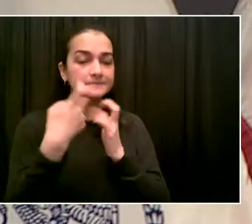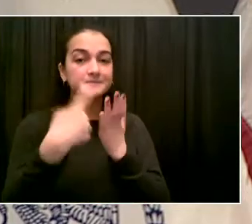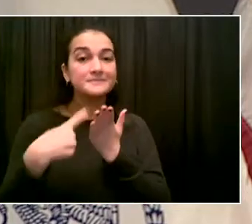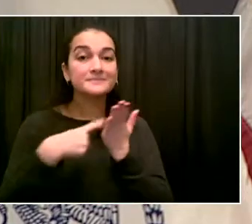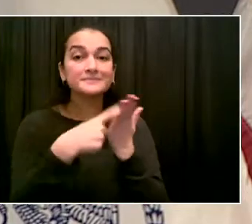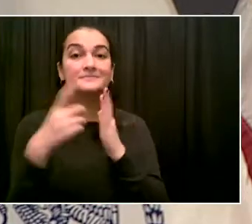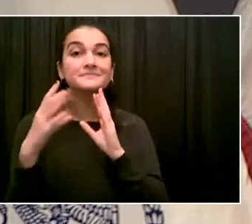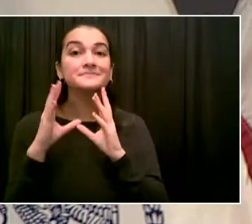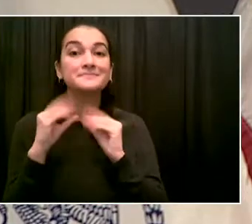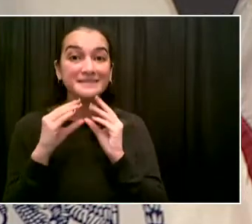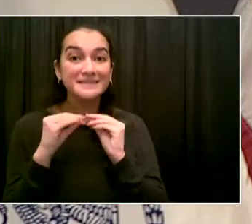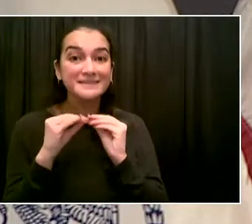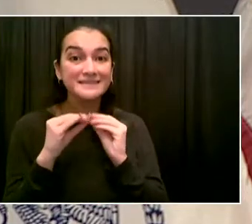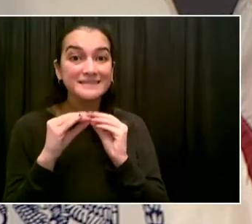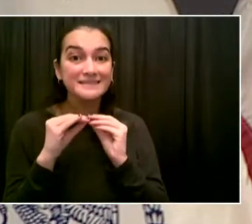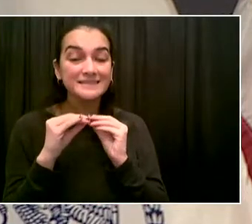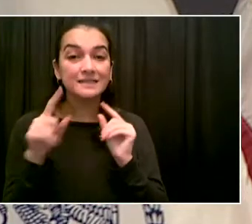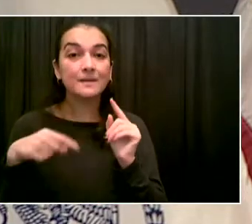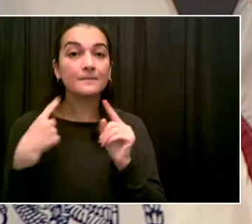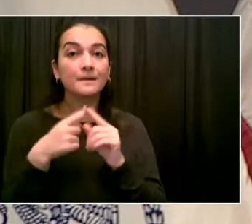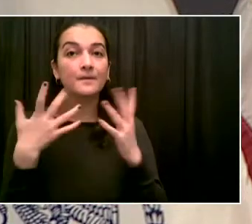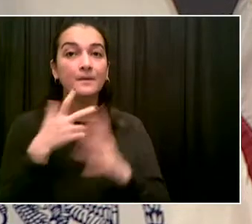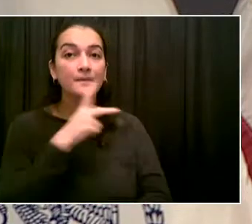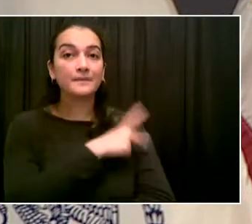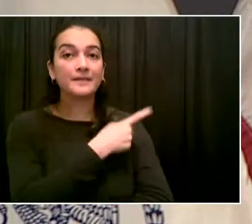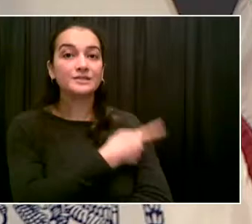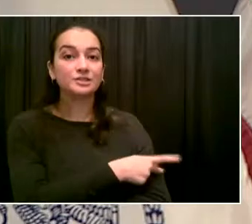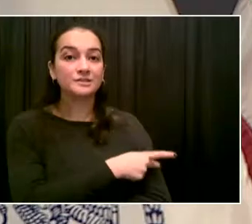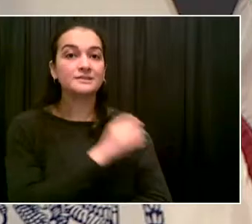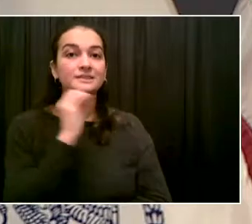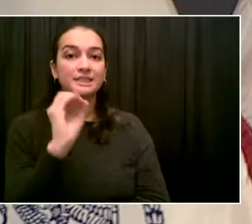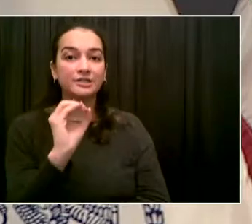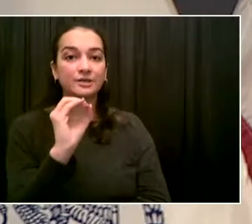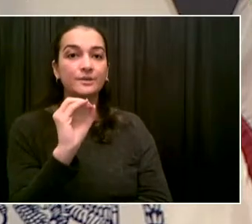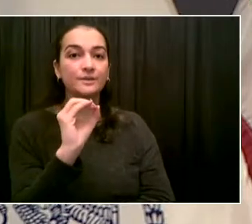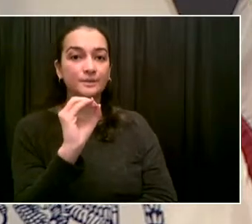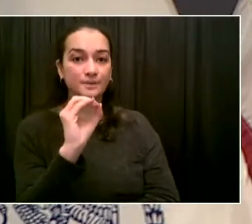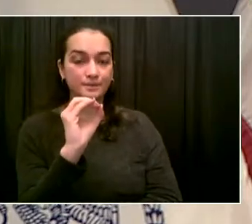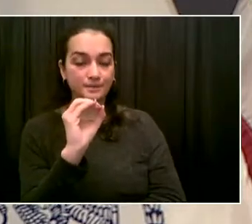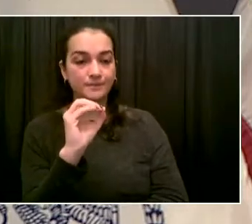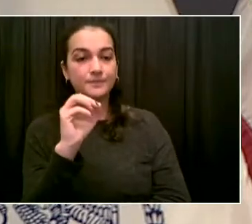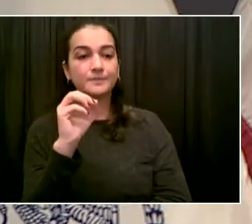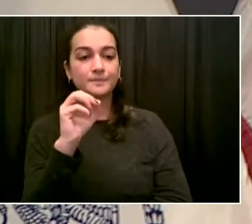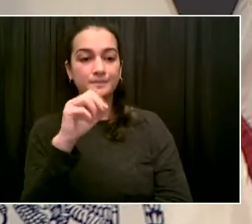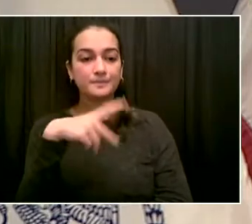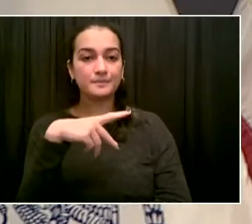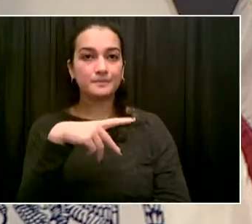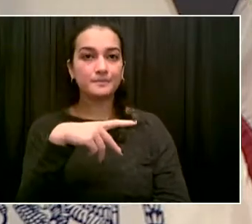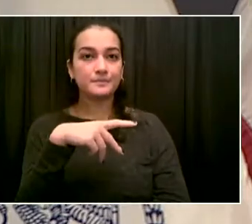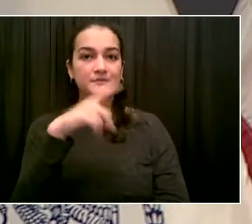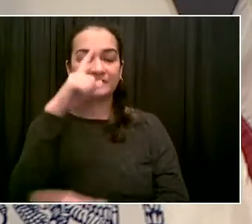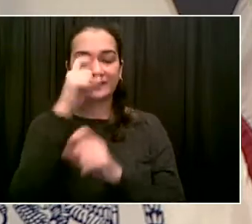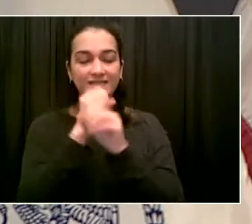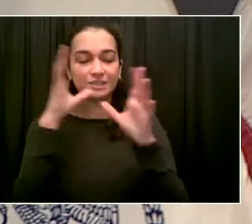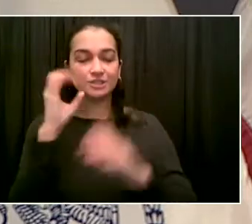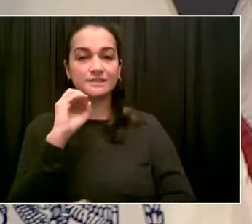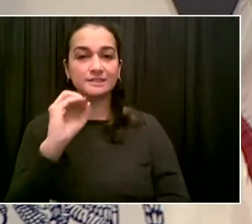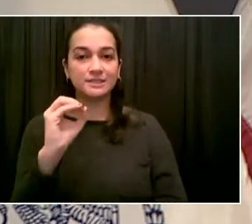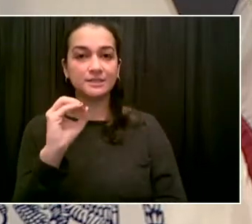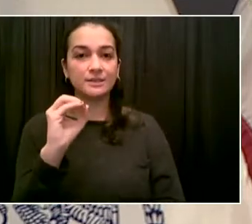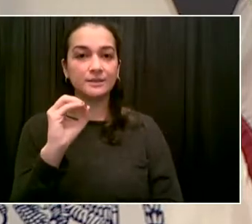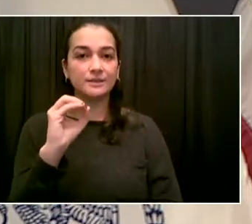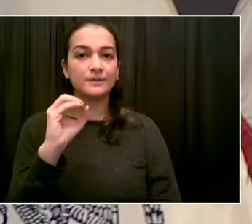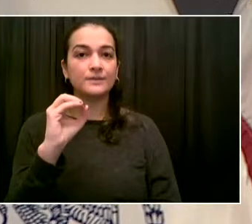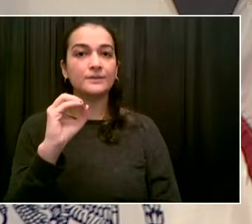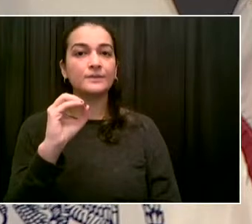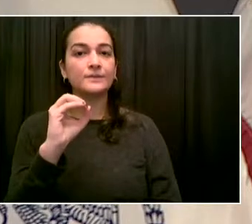attended that, but the Health Department did not, despite being a Vision Zero agency. So my question is, the Health Department is also not